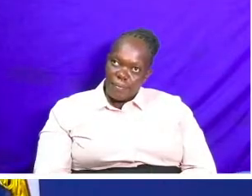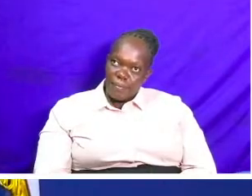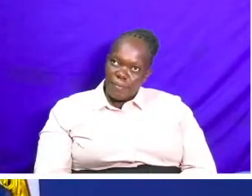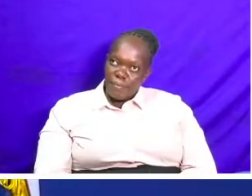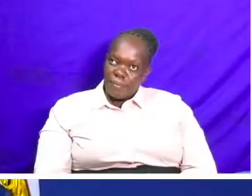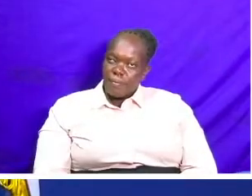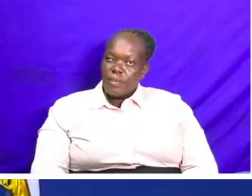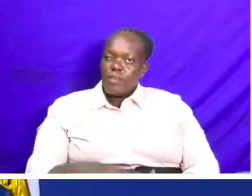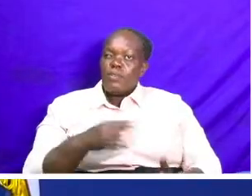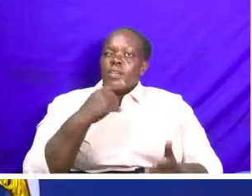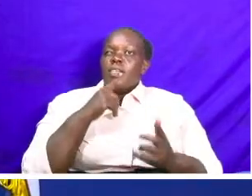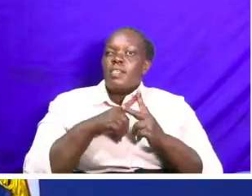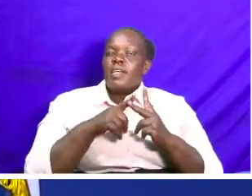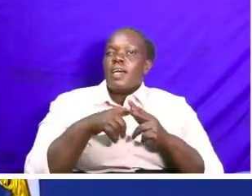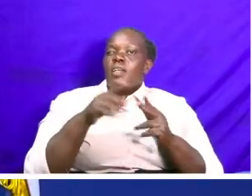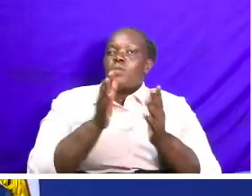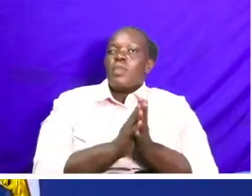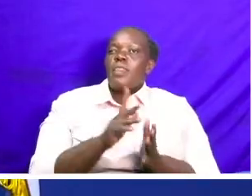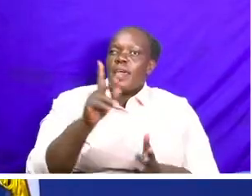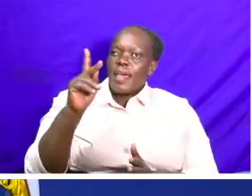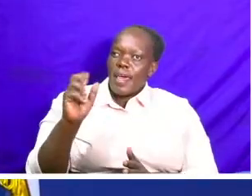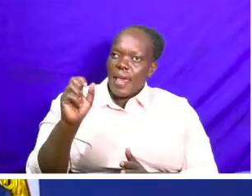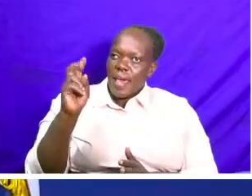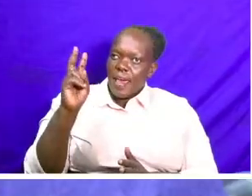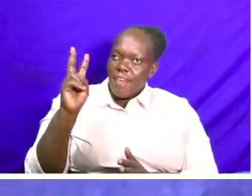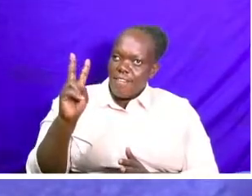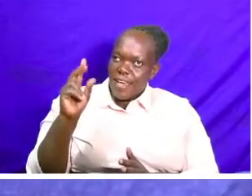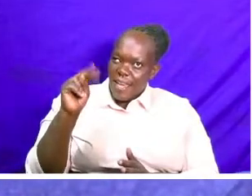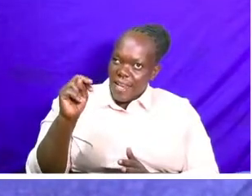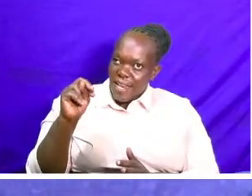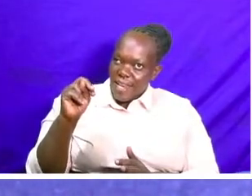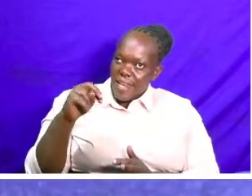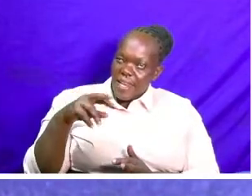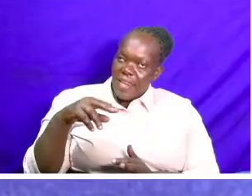To begin with, Kevin Echoroyot from the Daily Nation.